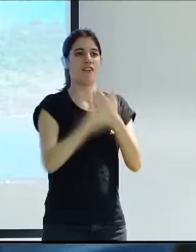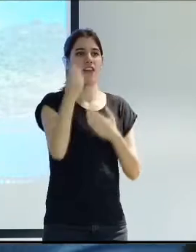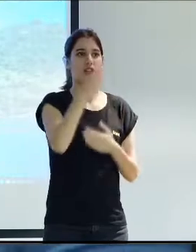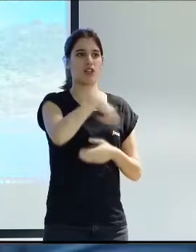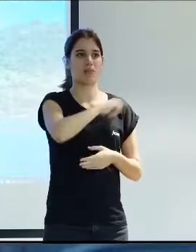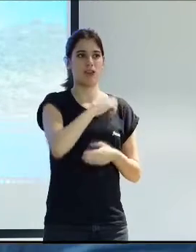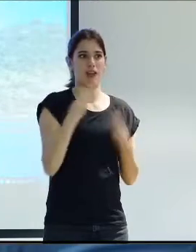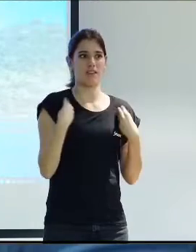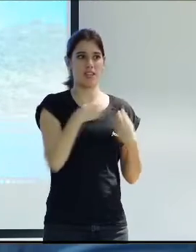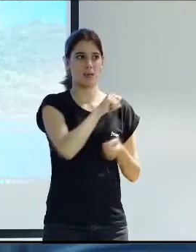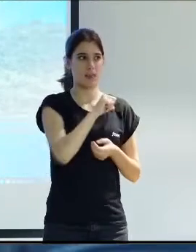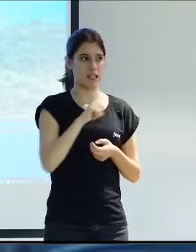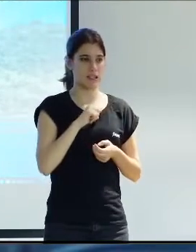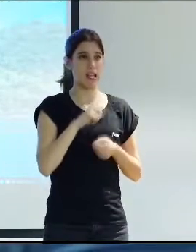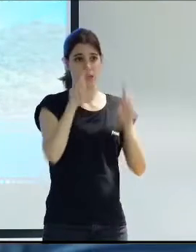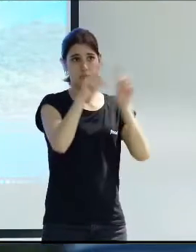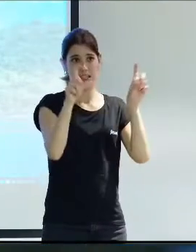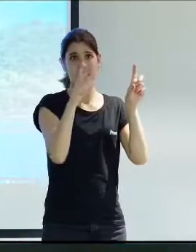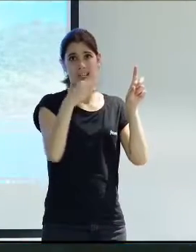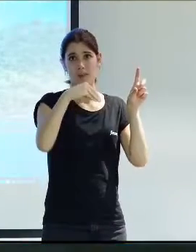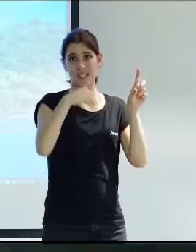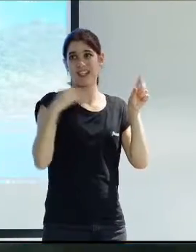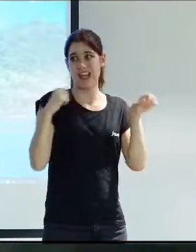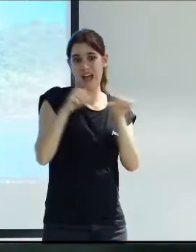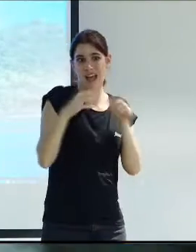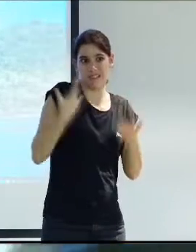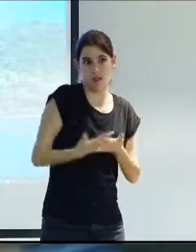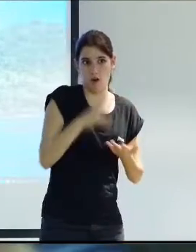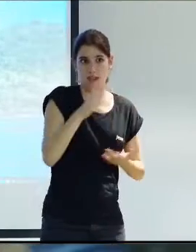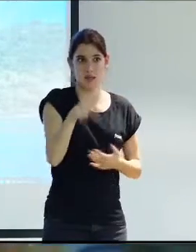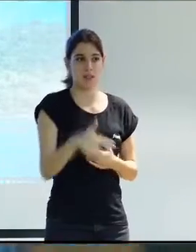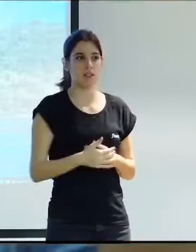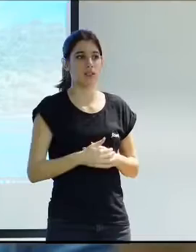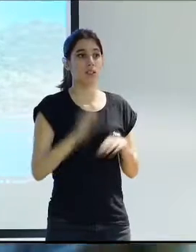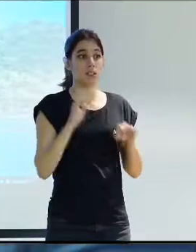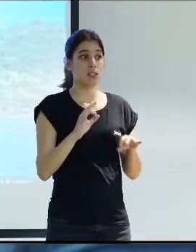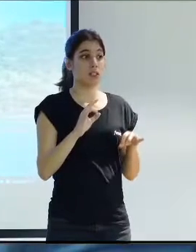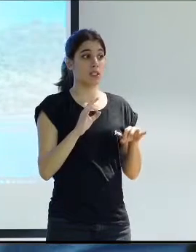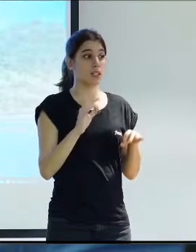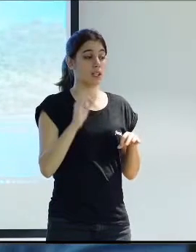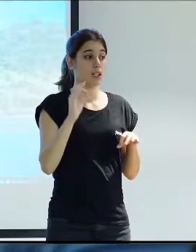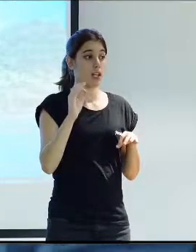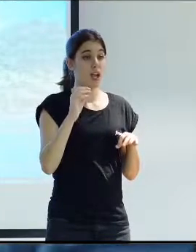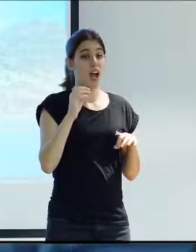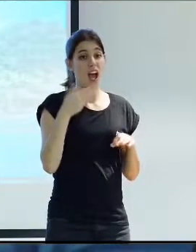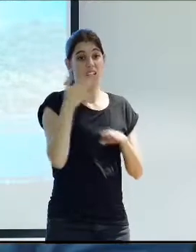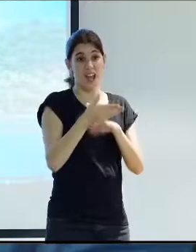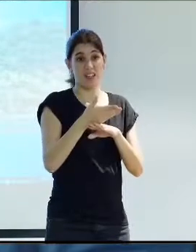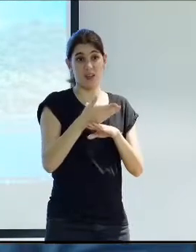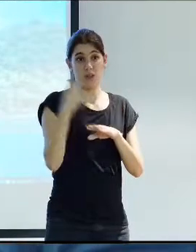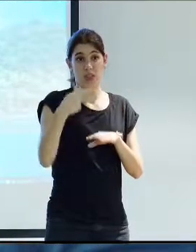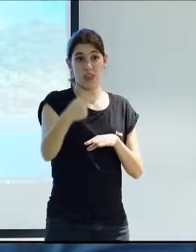FEVI, the Spanish Federation of Independent Living, the FEVI we call it, and he